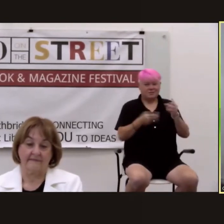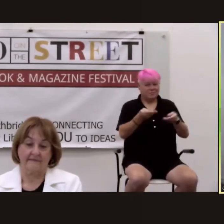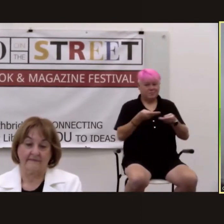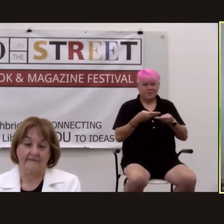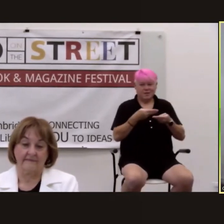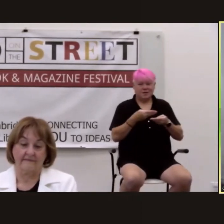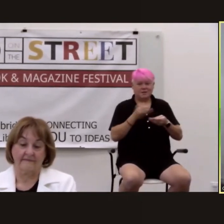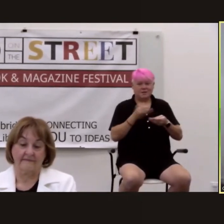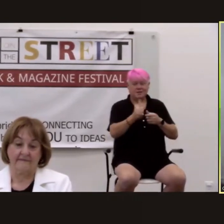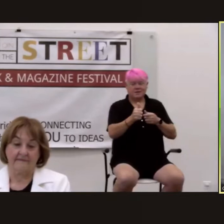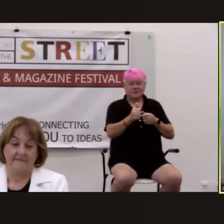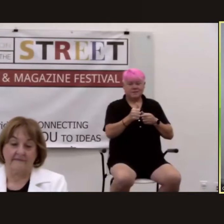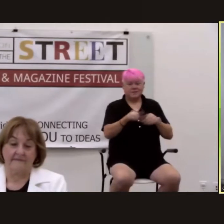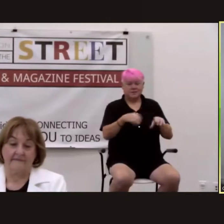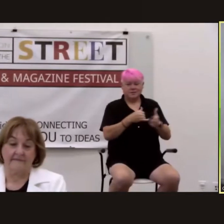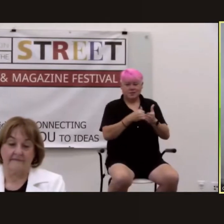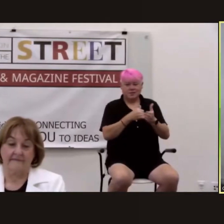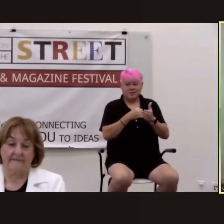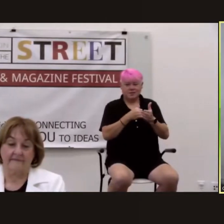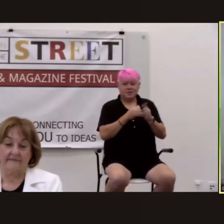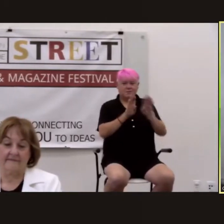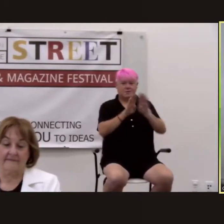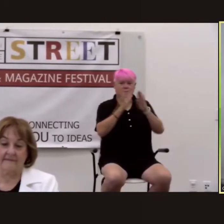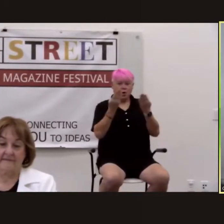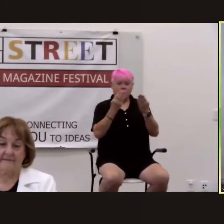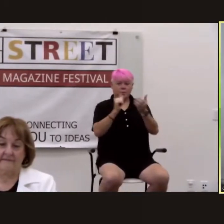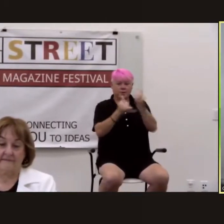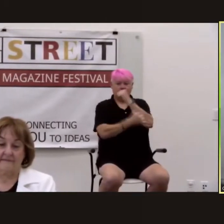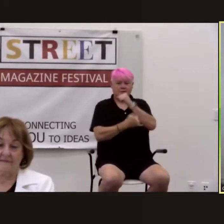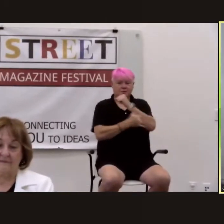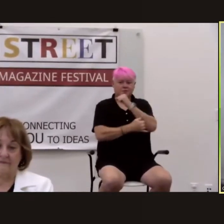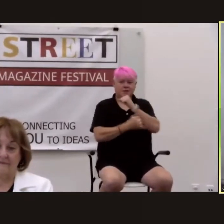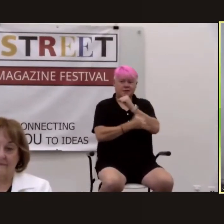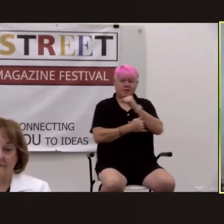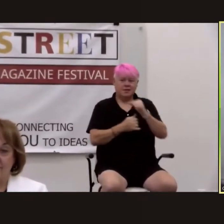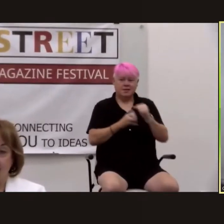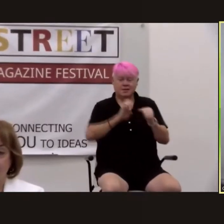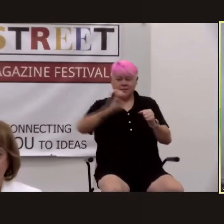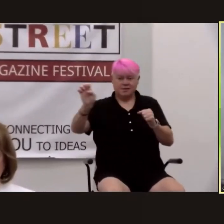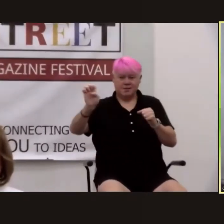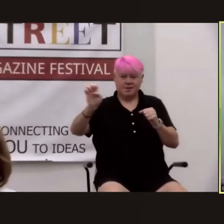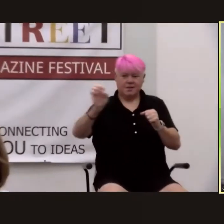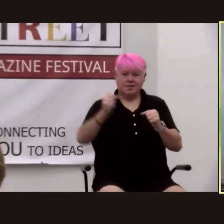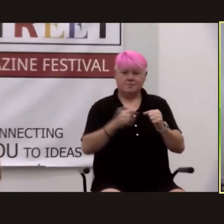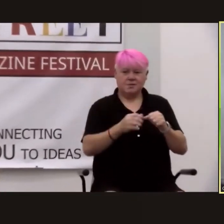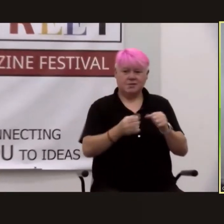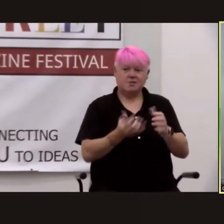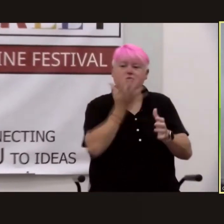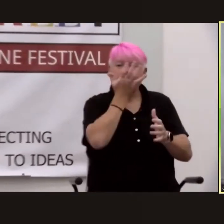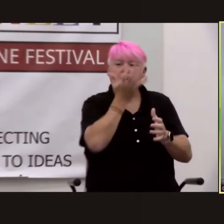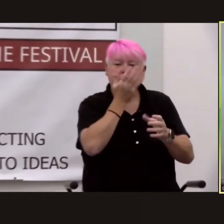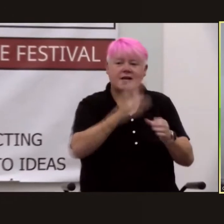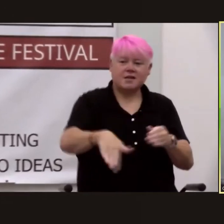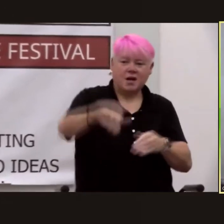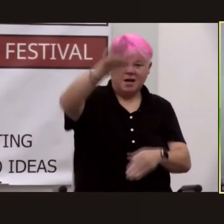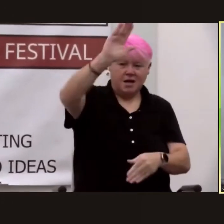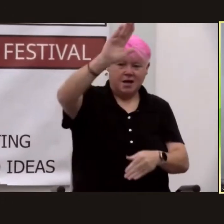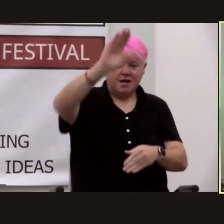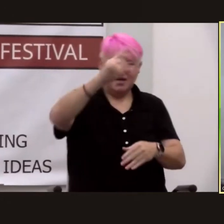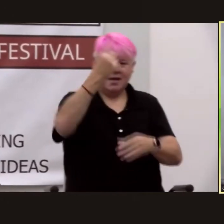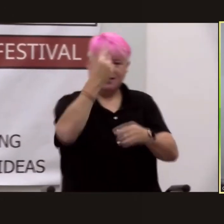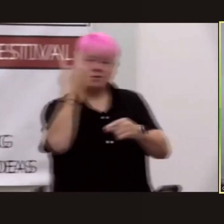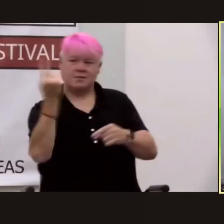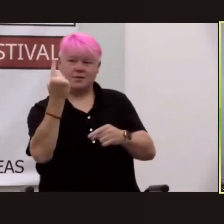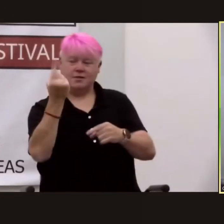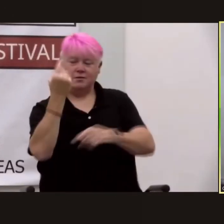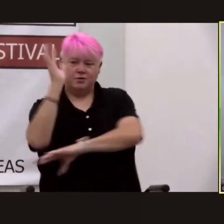look. This was open country. To the east, long grass and low trees all the way to the horizon. But